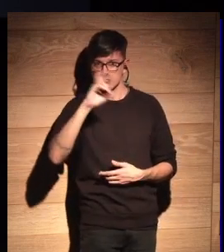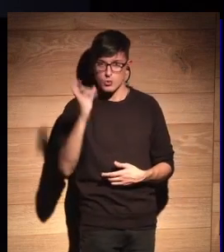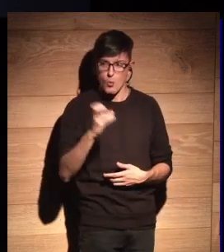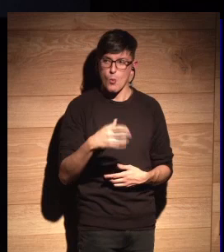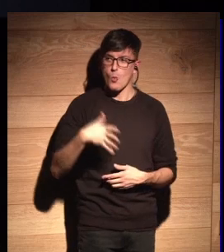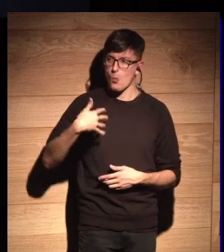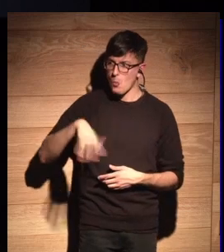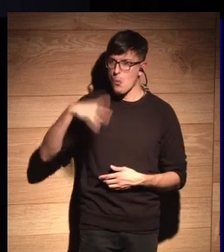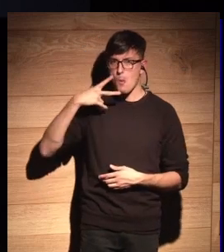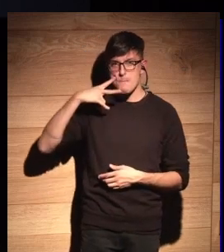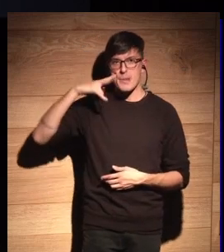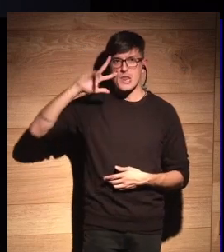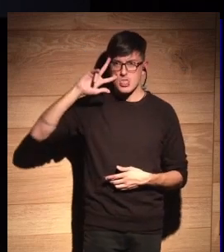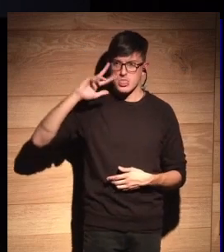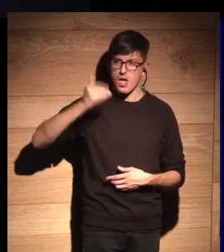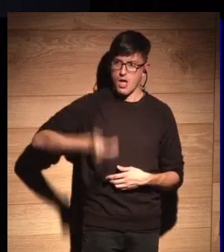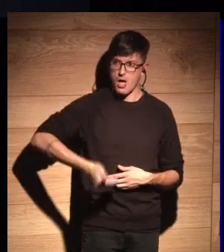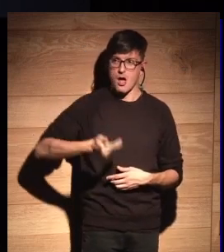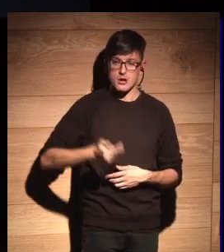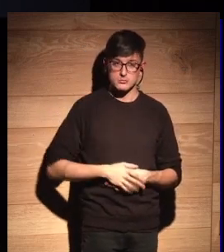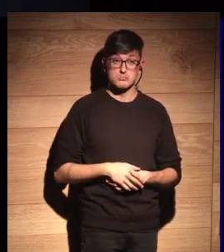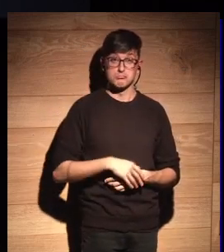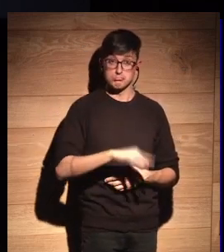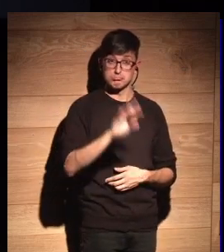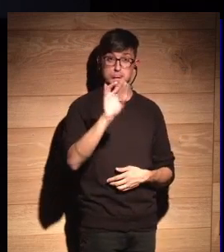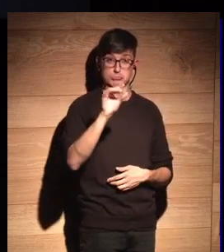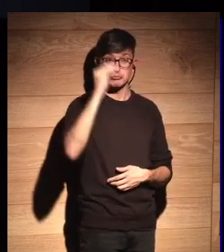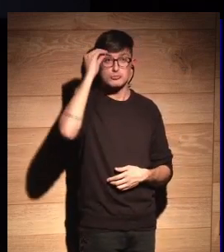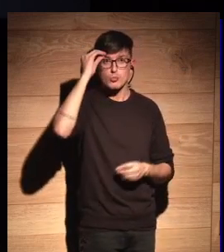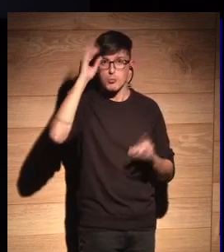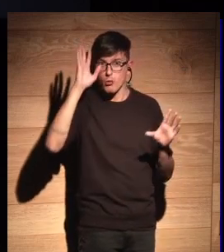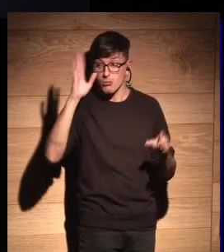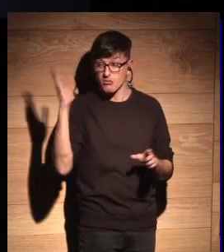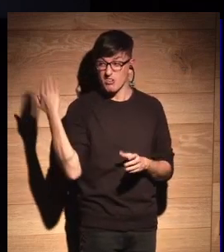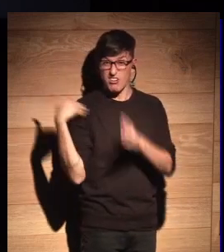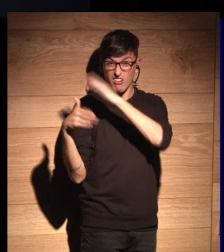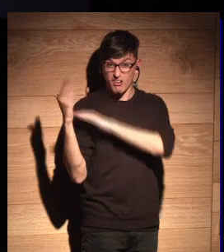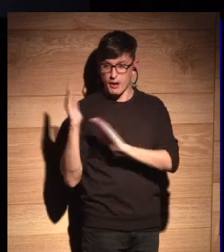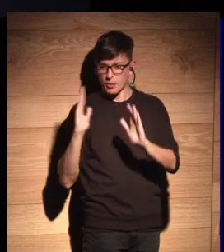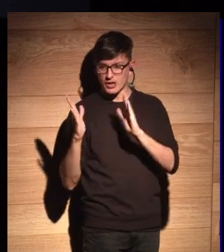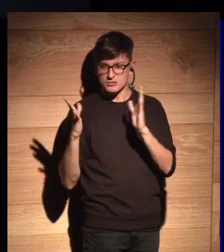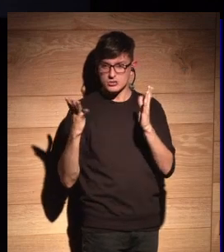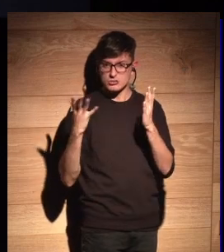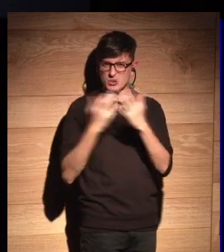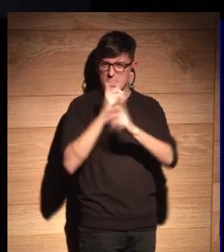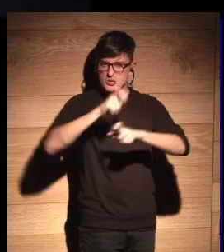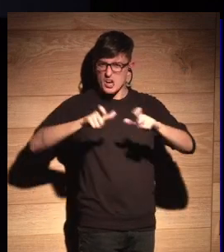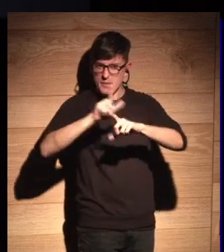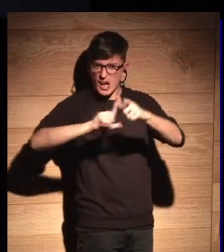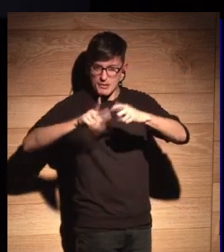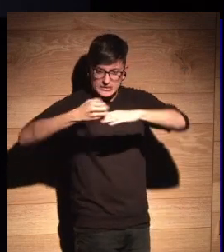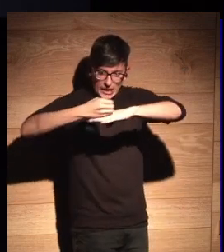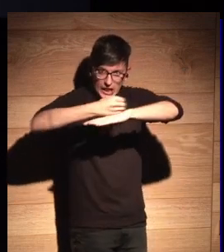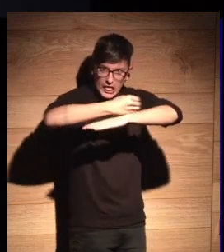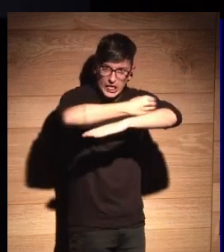was, because especially at that time, that's the way everybody traveled in India, was by train.